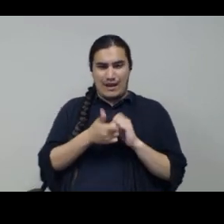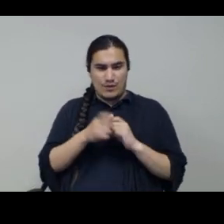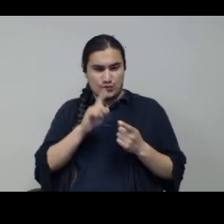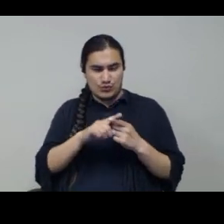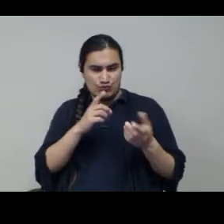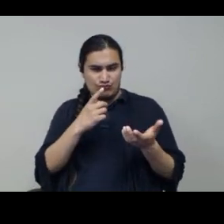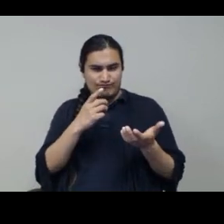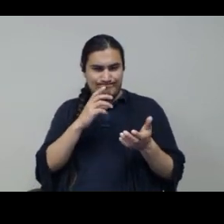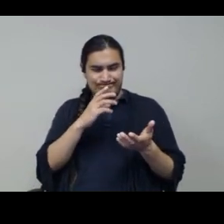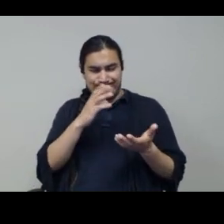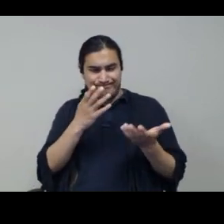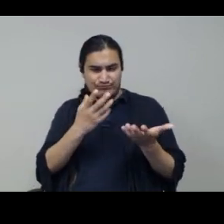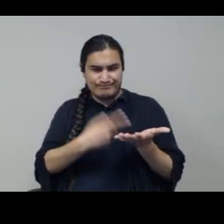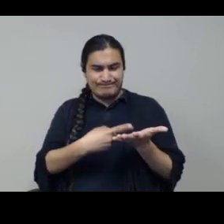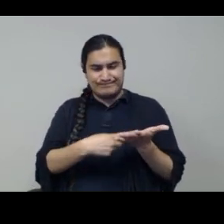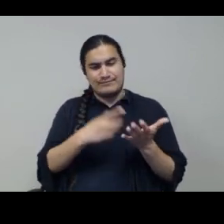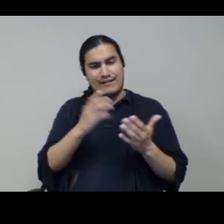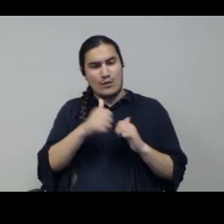and incorporate